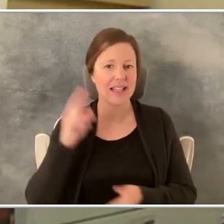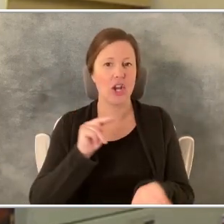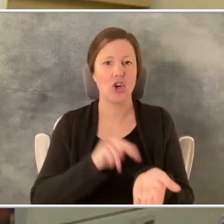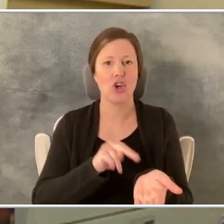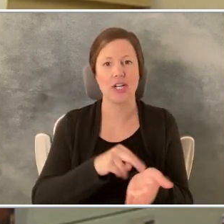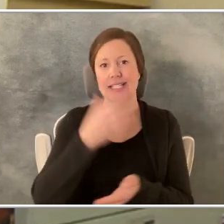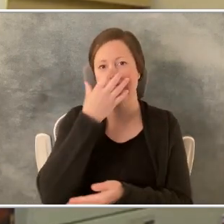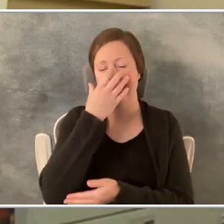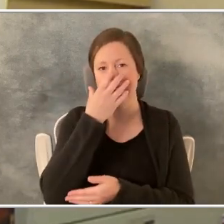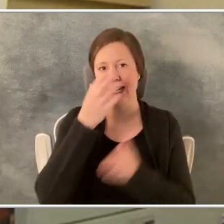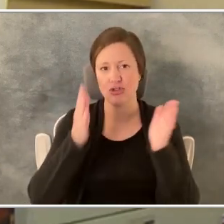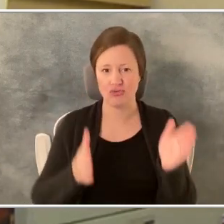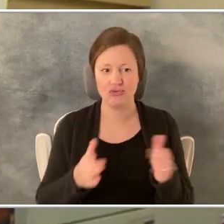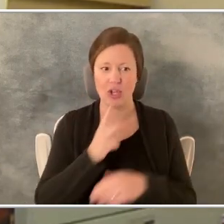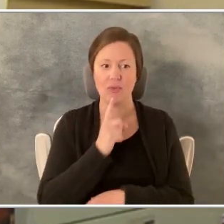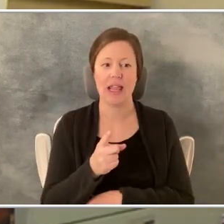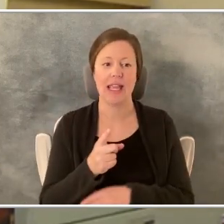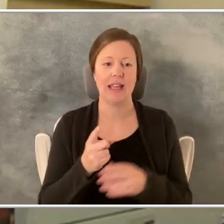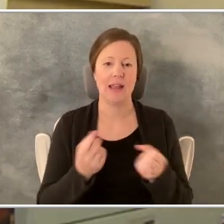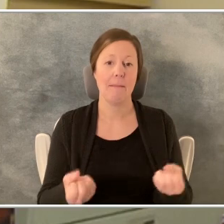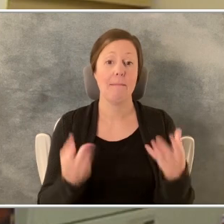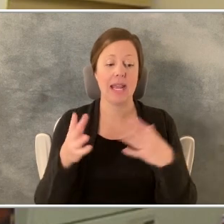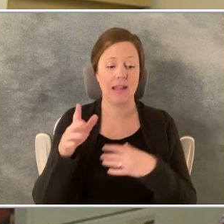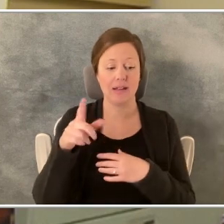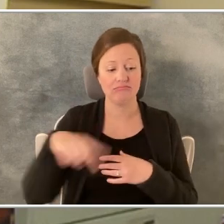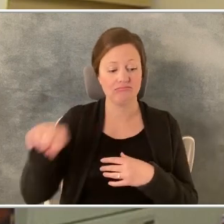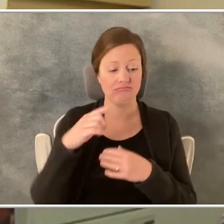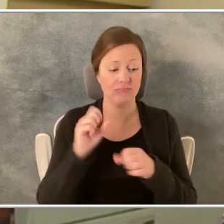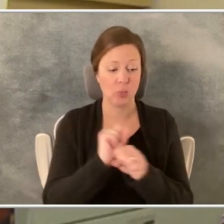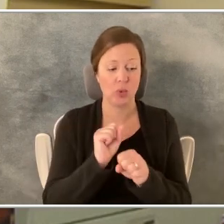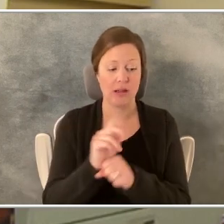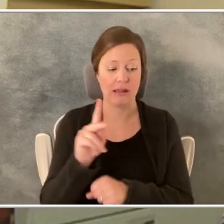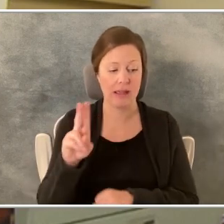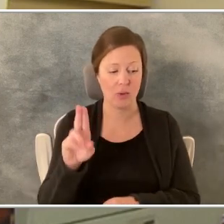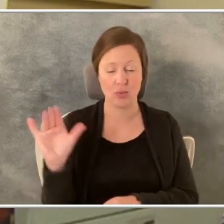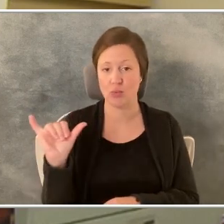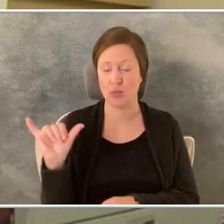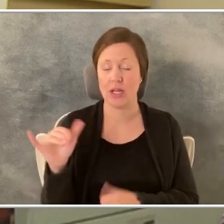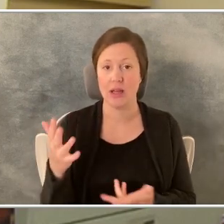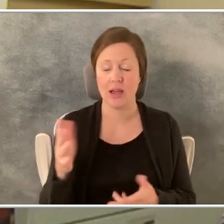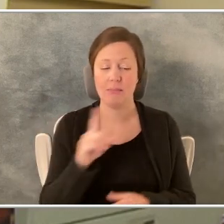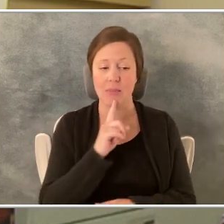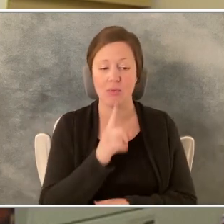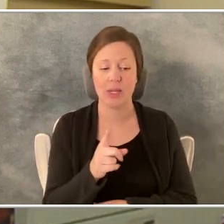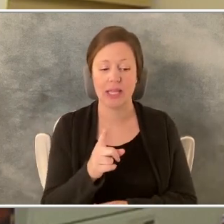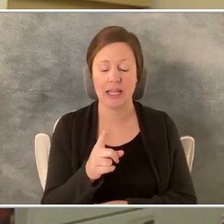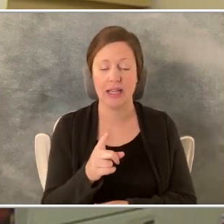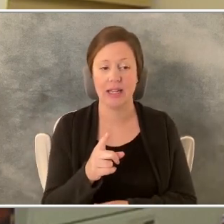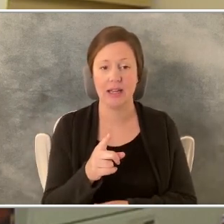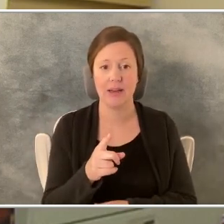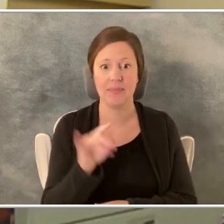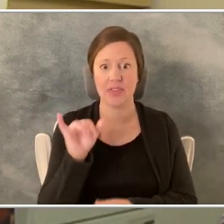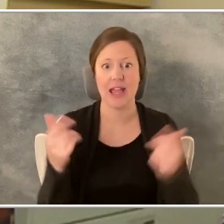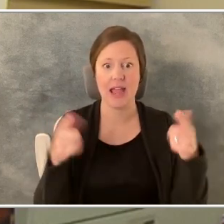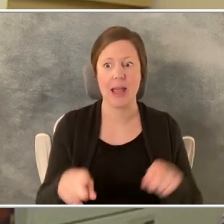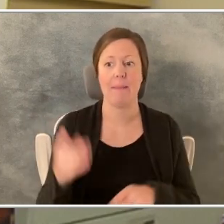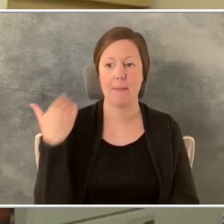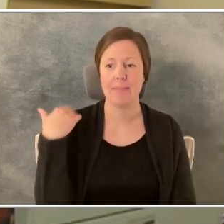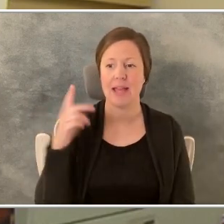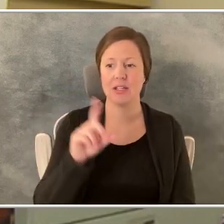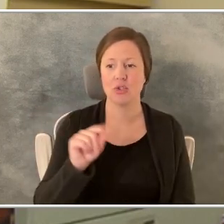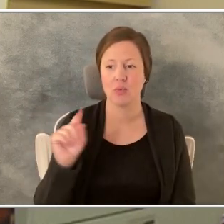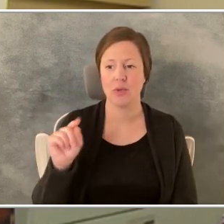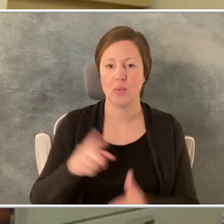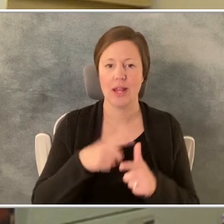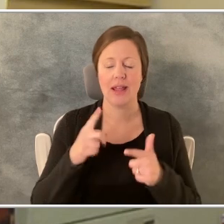and a number that I worked at KU. But having that happen back in 2020 and then